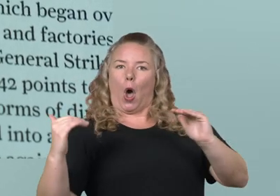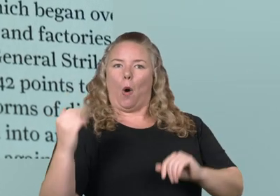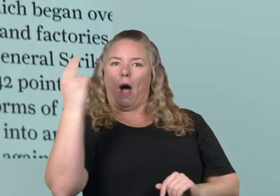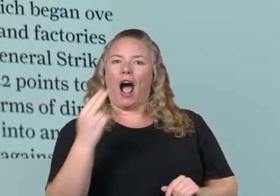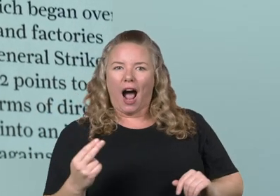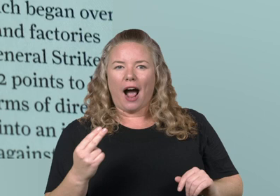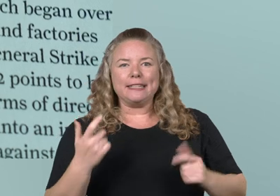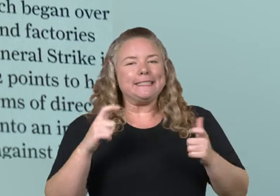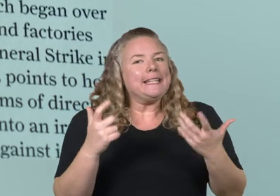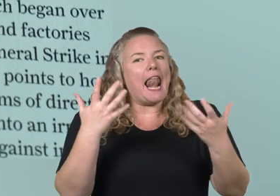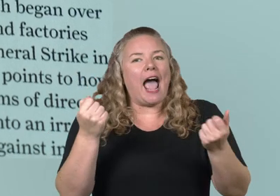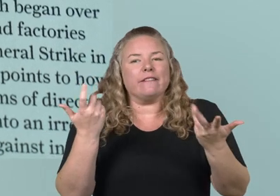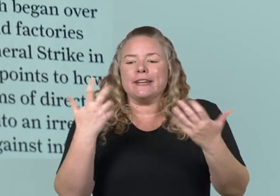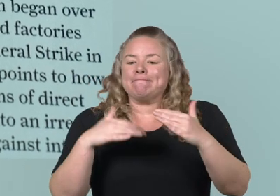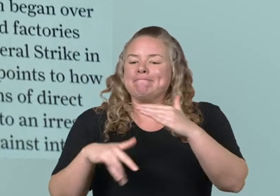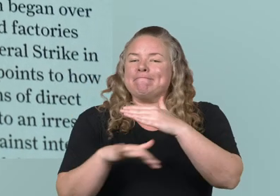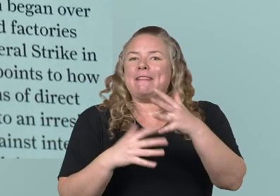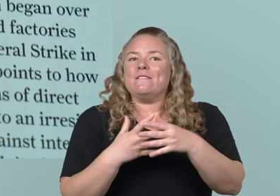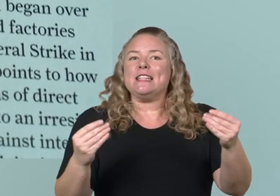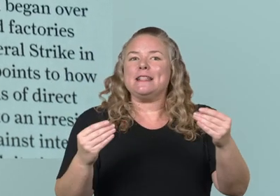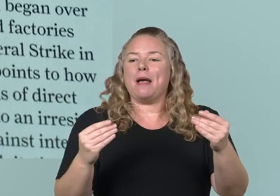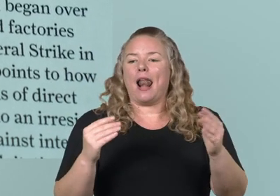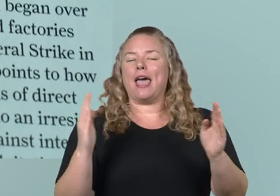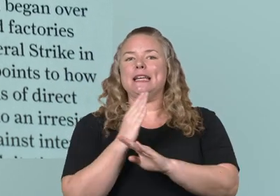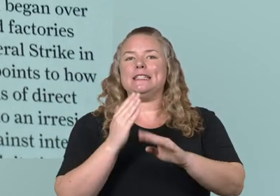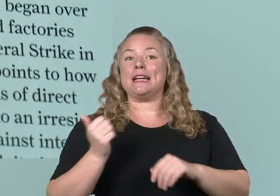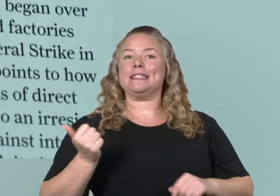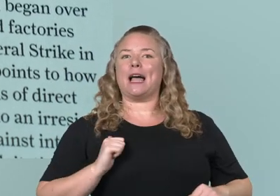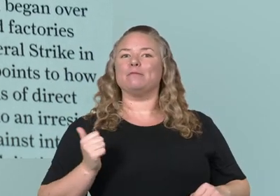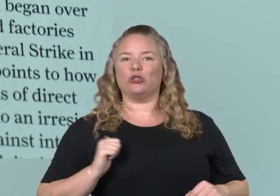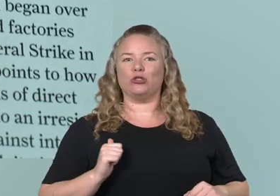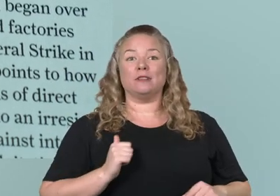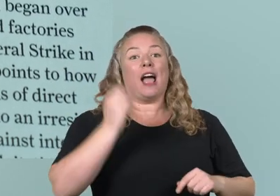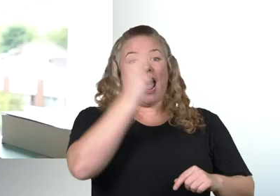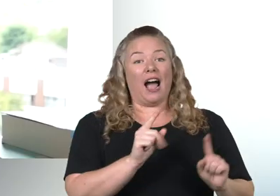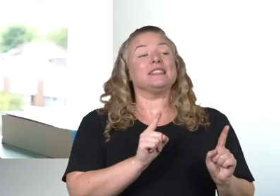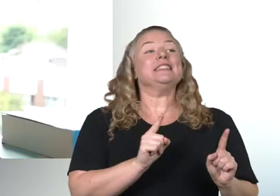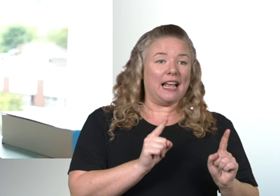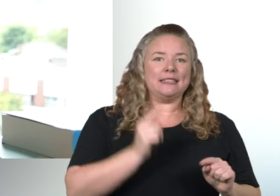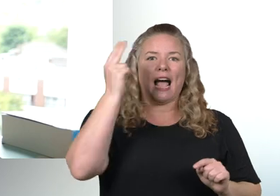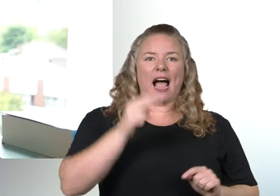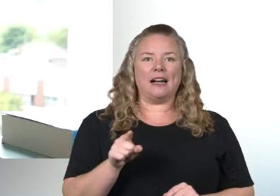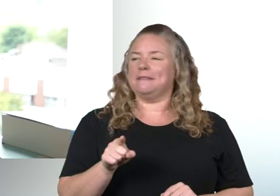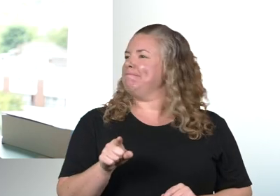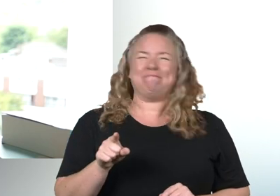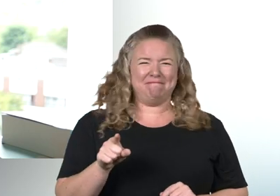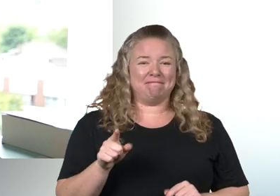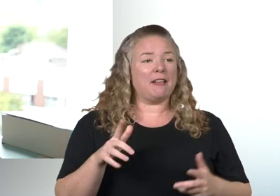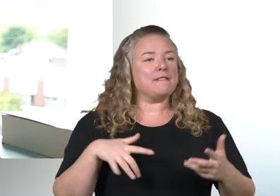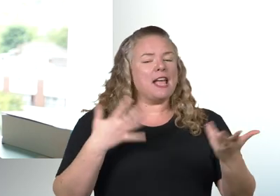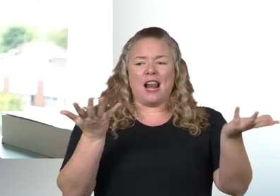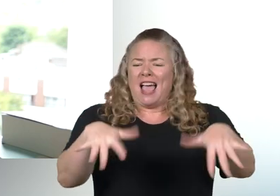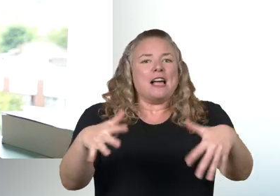an invisible, hidden assumption that there are categories of what is art and what is not art. And that's such a collapsed